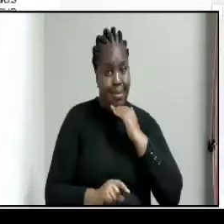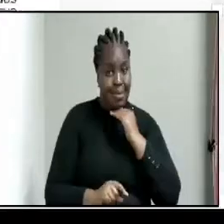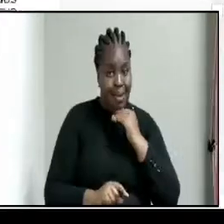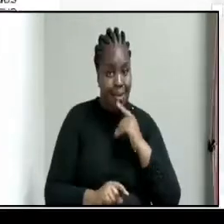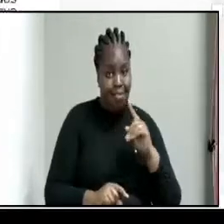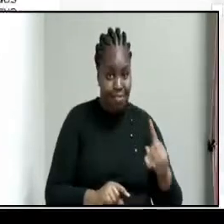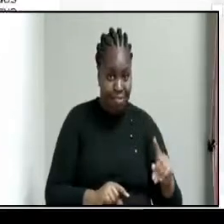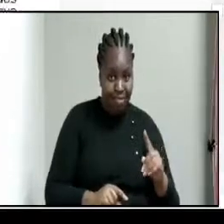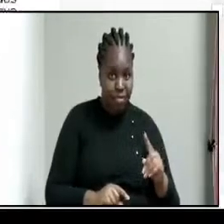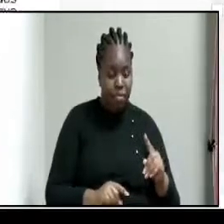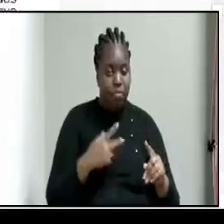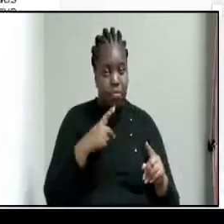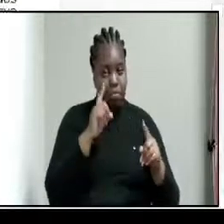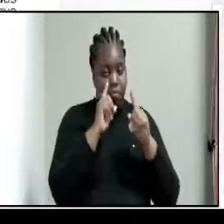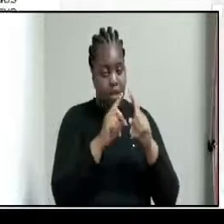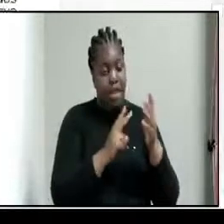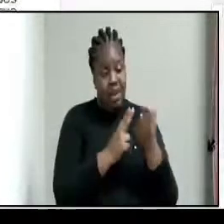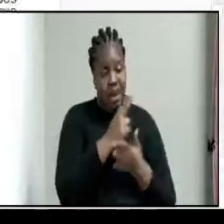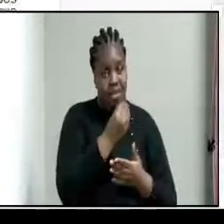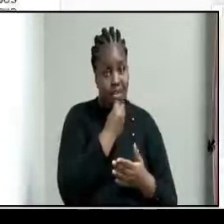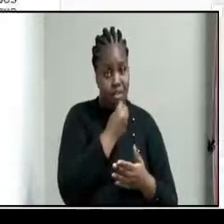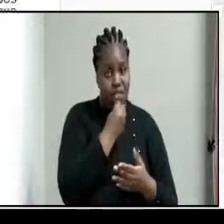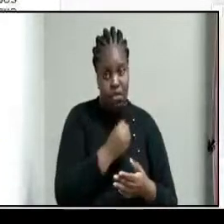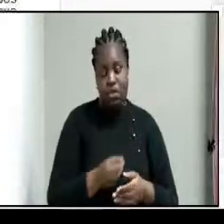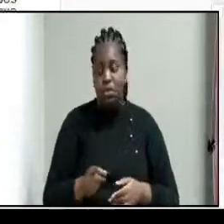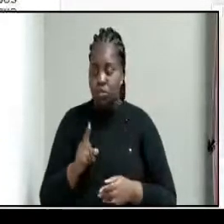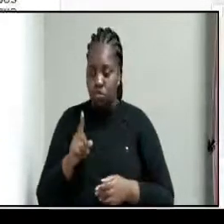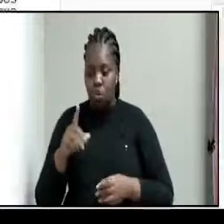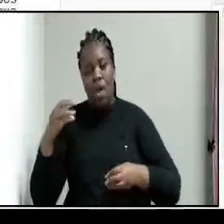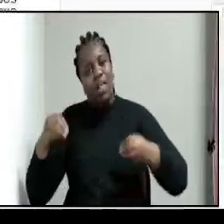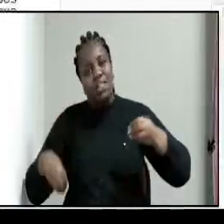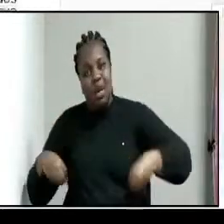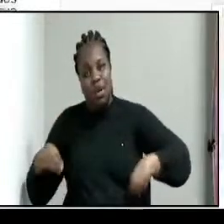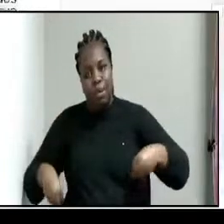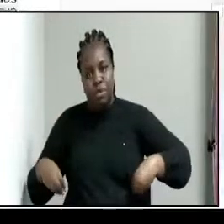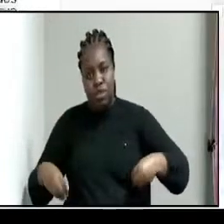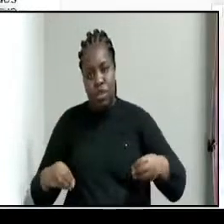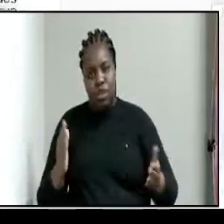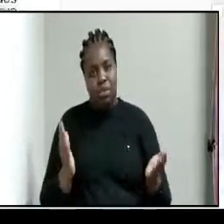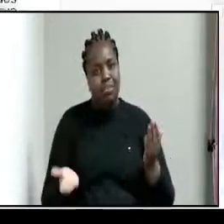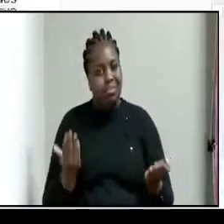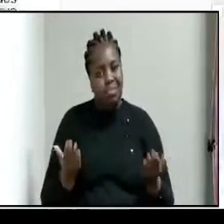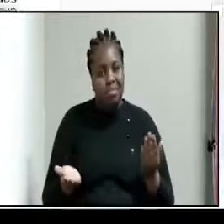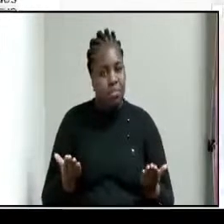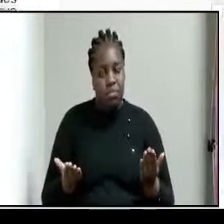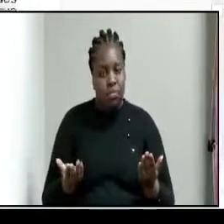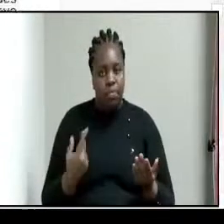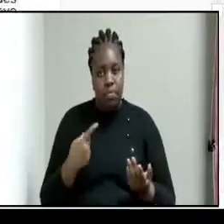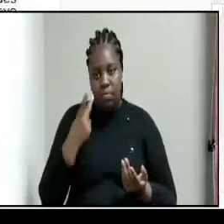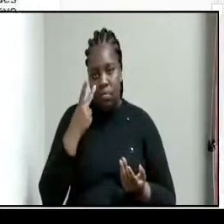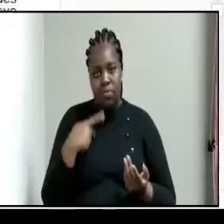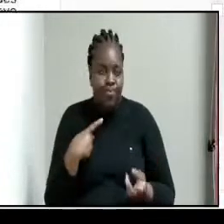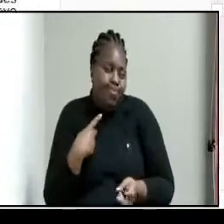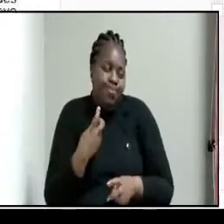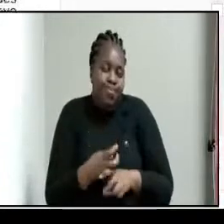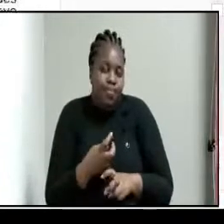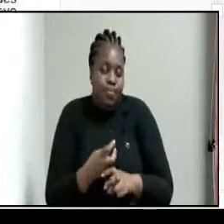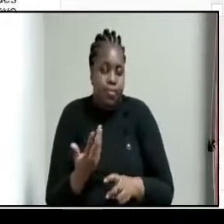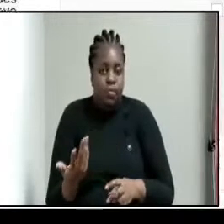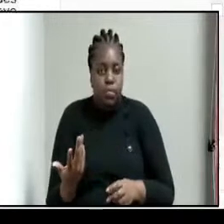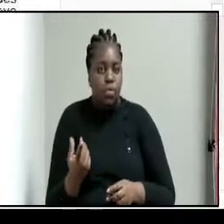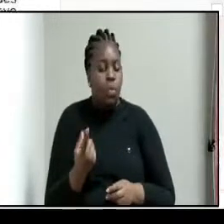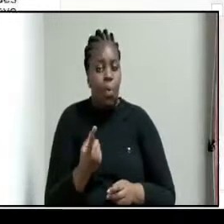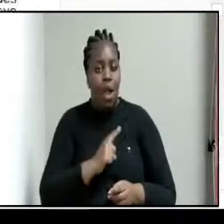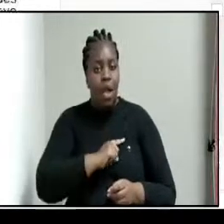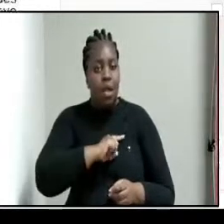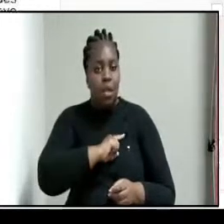are channeled towards the realization of the right to food and rampant corruption on the other hand? To me, it becomes, irreconcilable, in